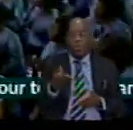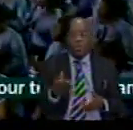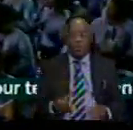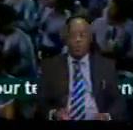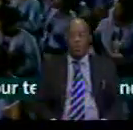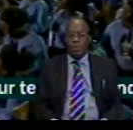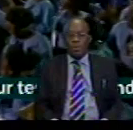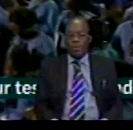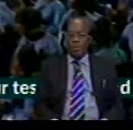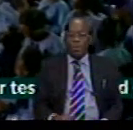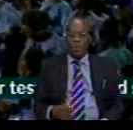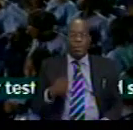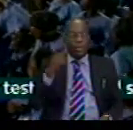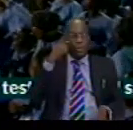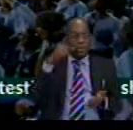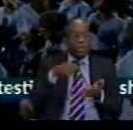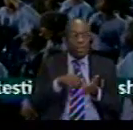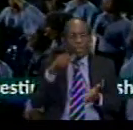Check, check, check, check.